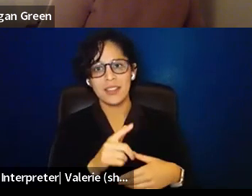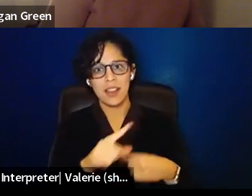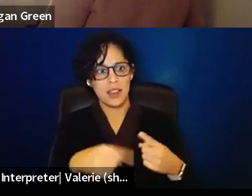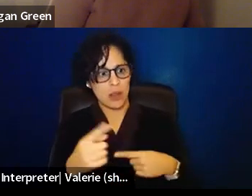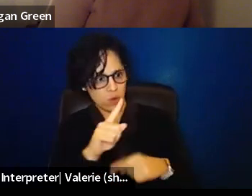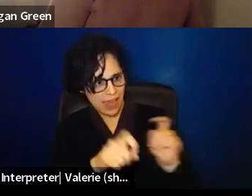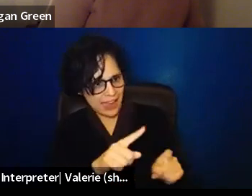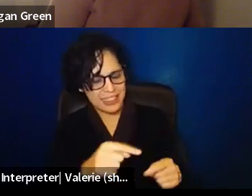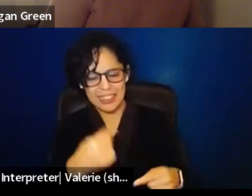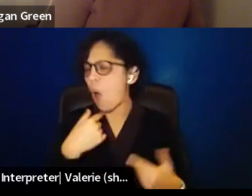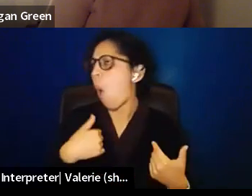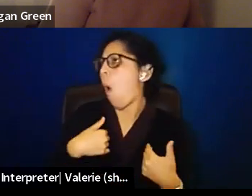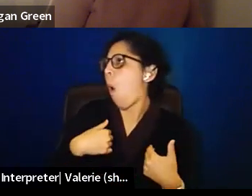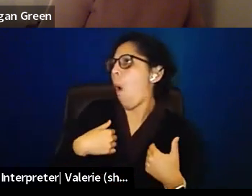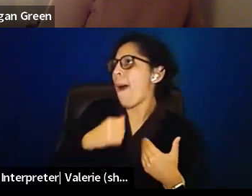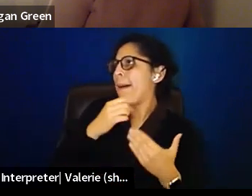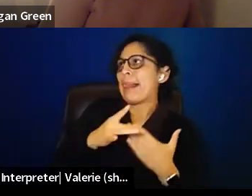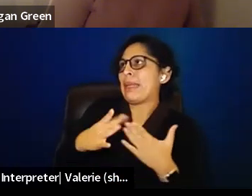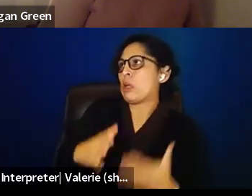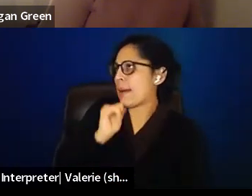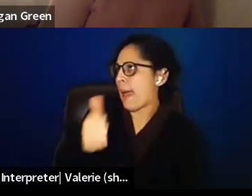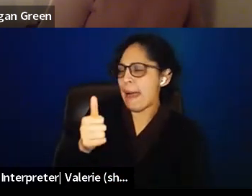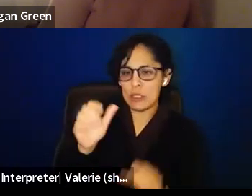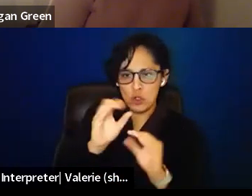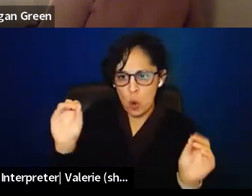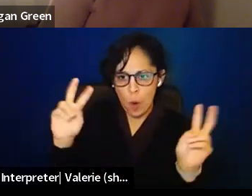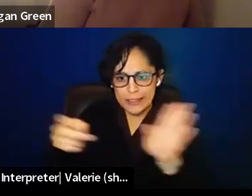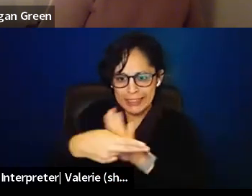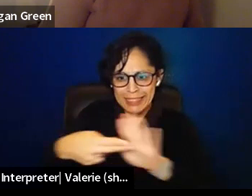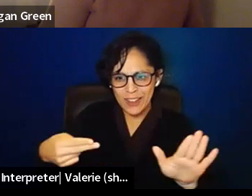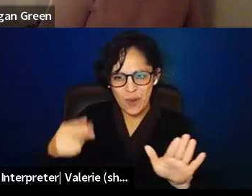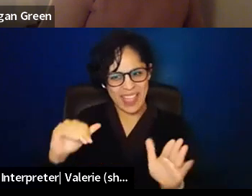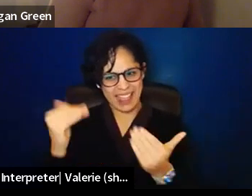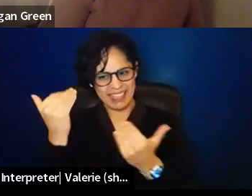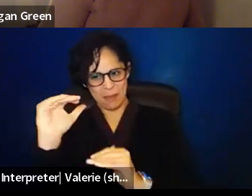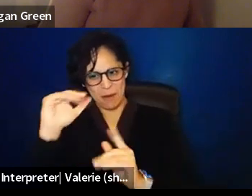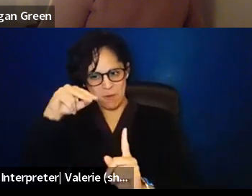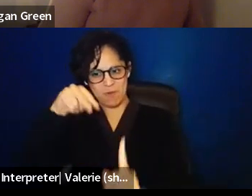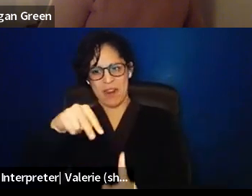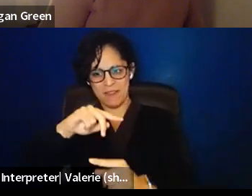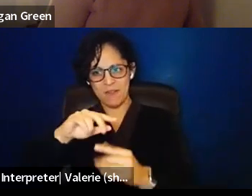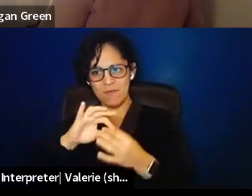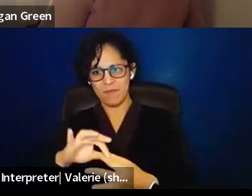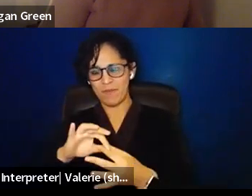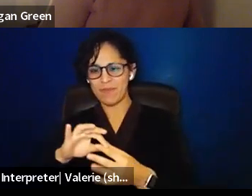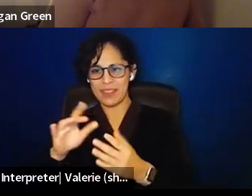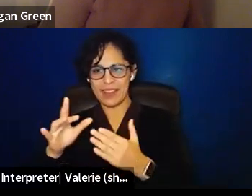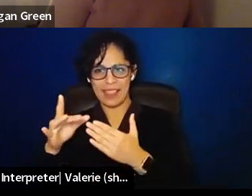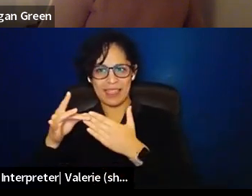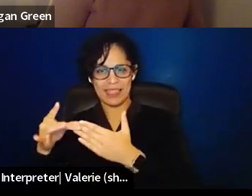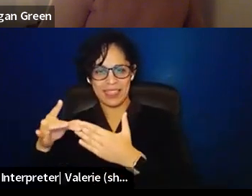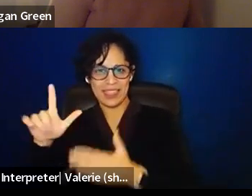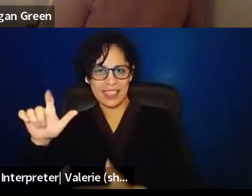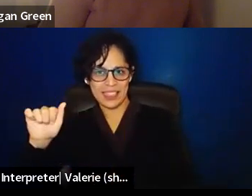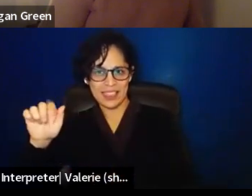have a title. Well, how, and that limiting way of thinking about leadership, especially within creative